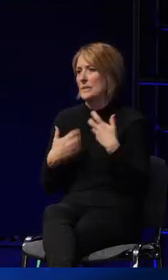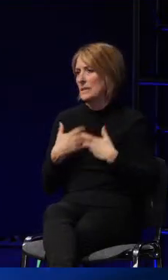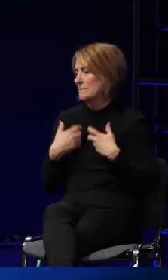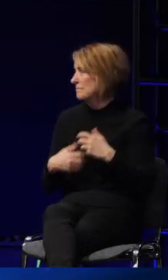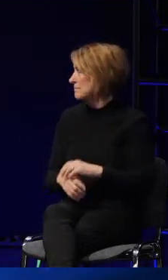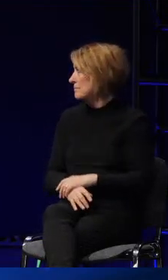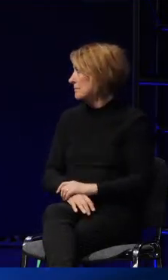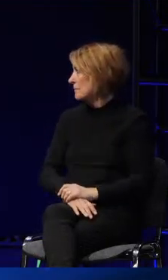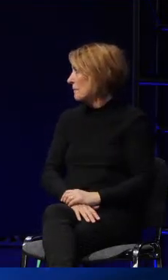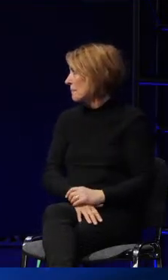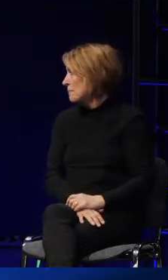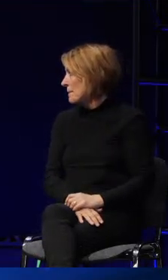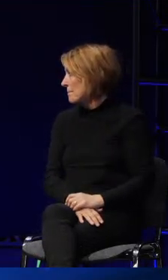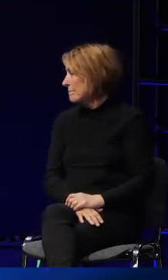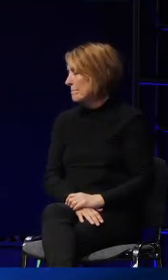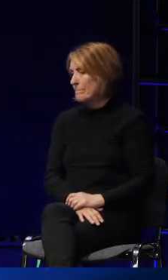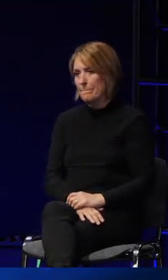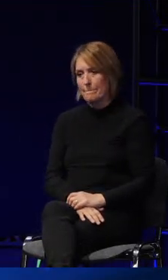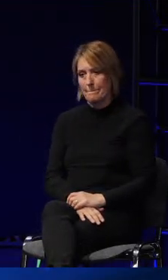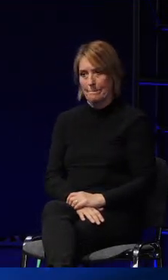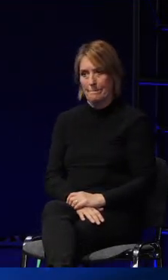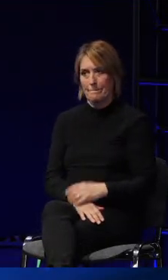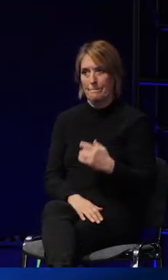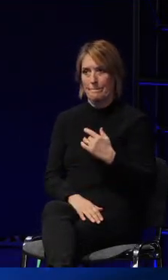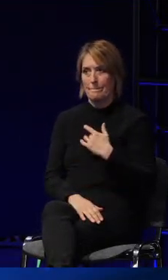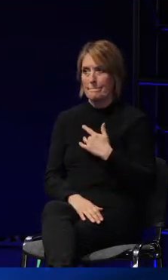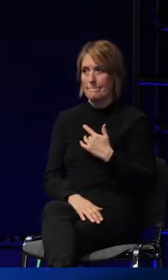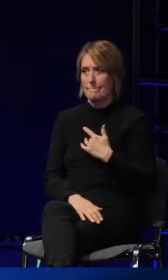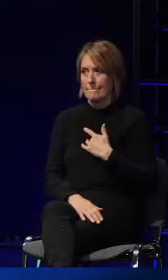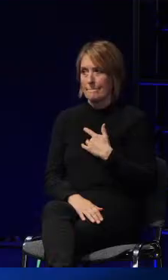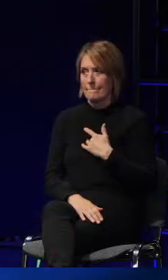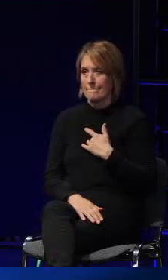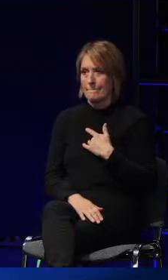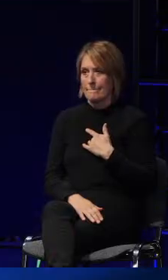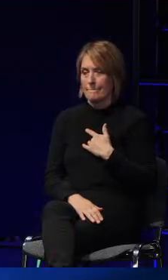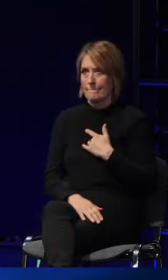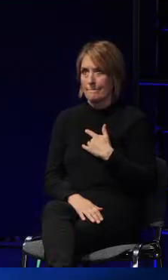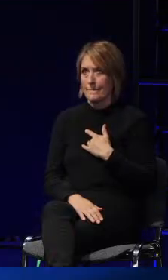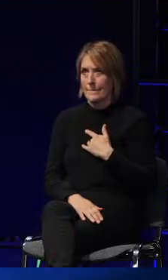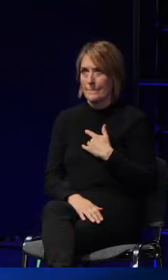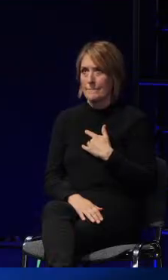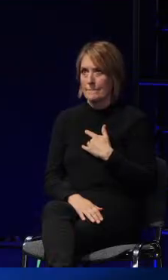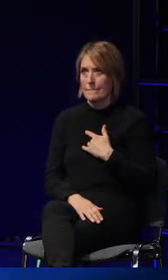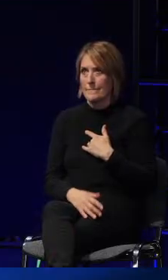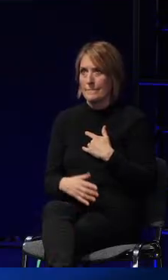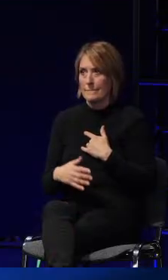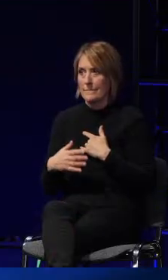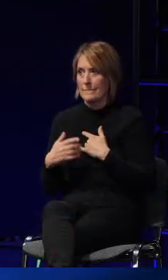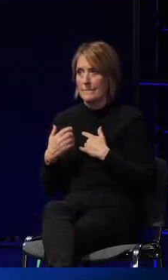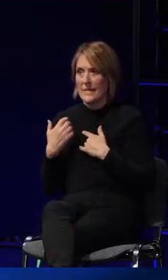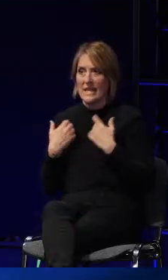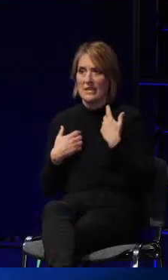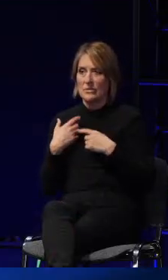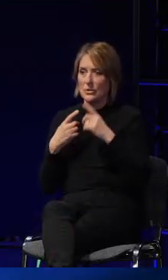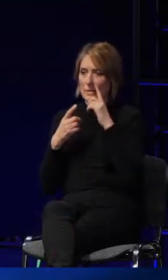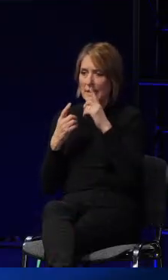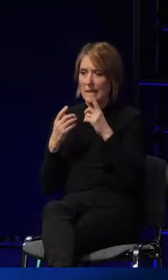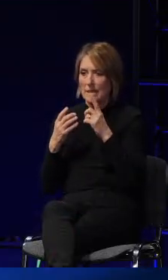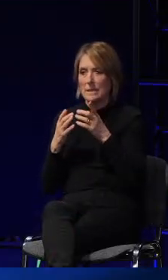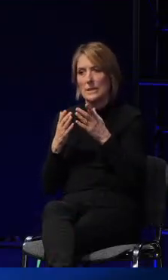And well, I'm very interested to see another of your products, the bigger